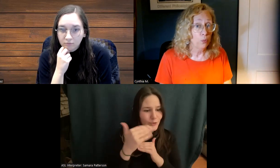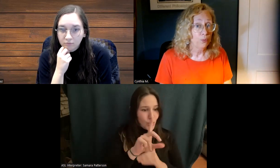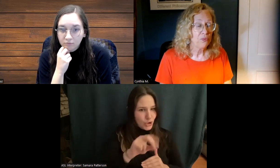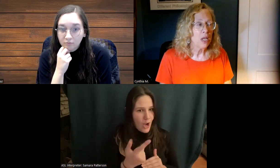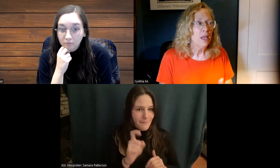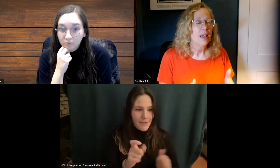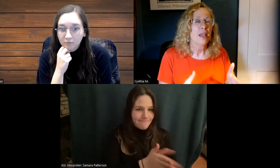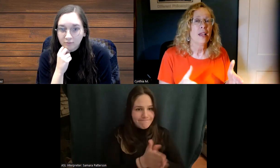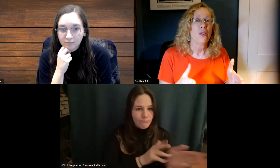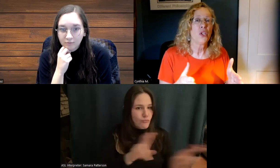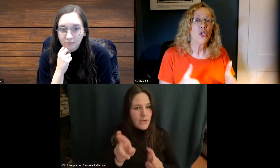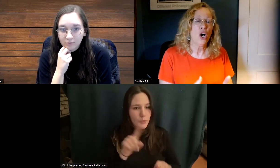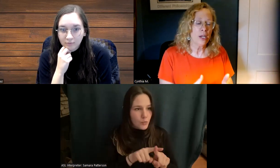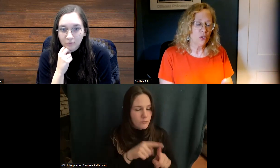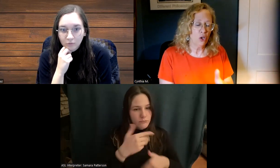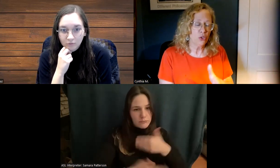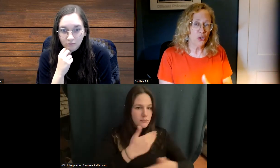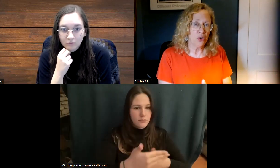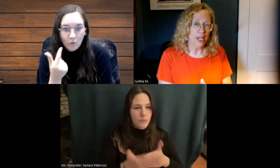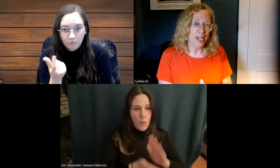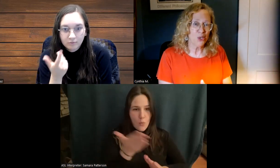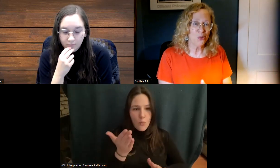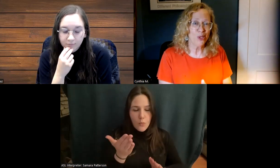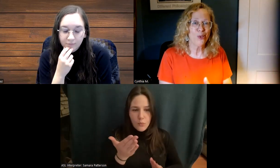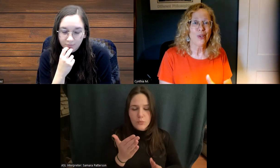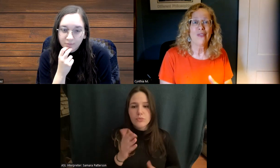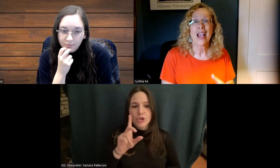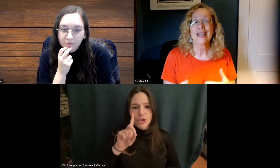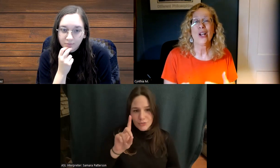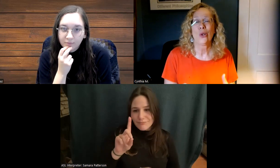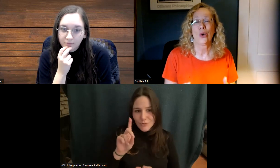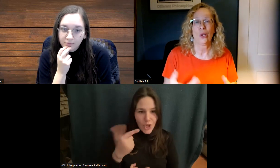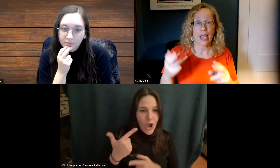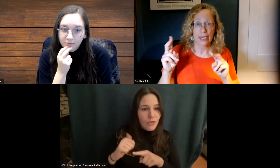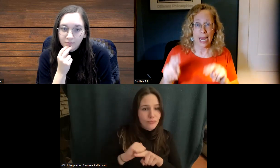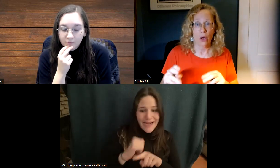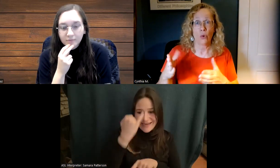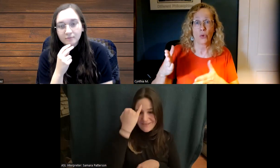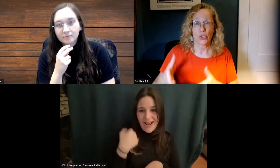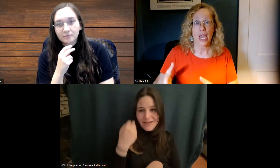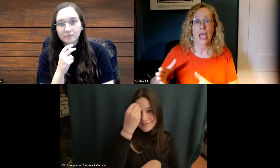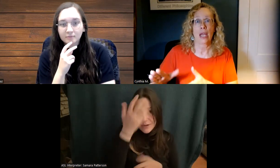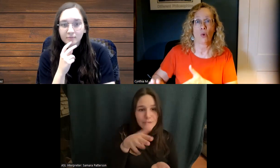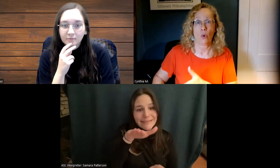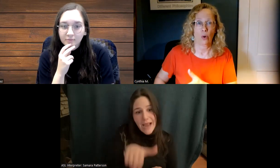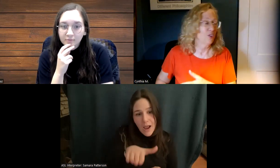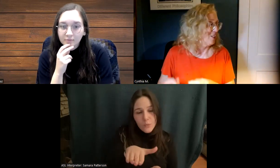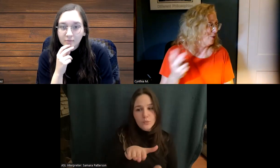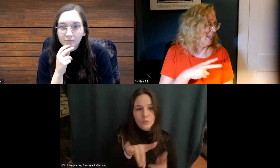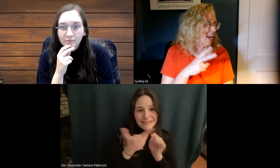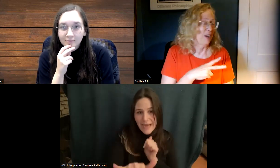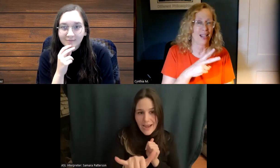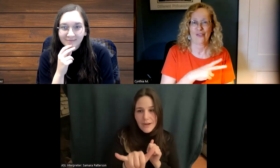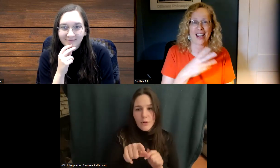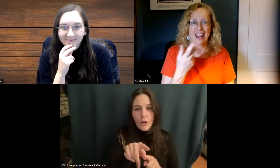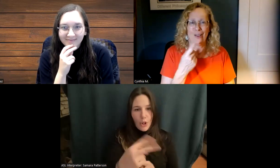go. The dog is also trained like Guru. If I tell her like down or stay, or she's